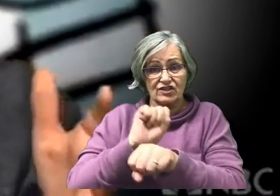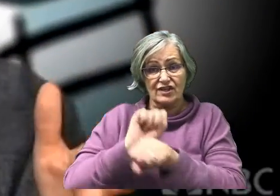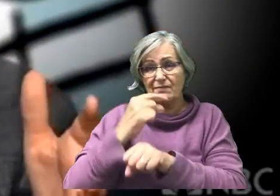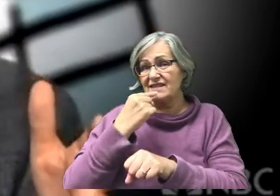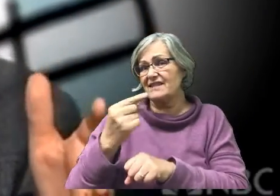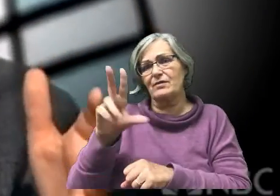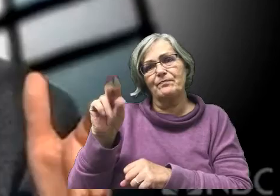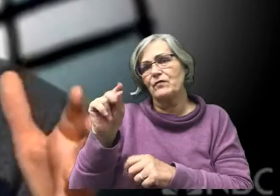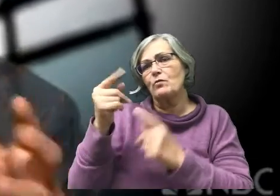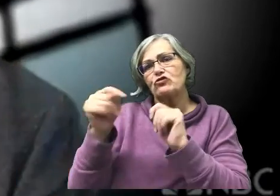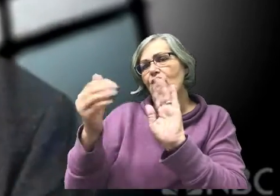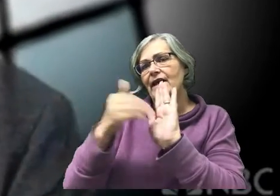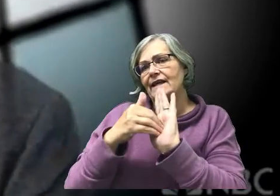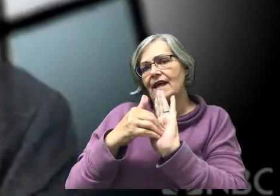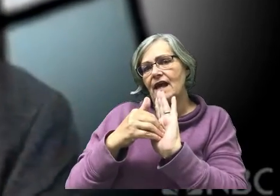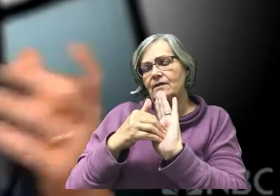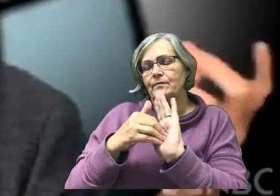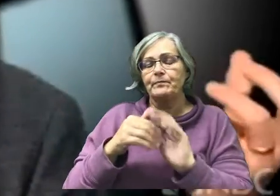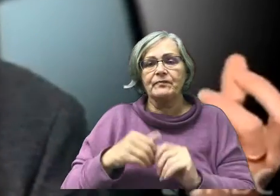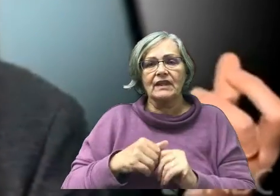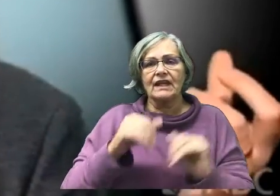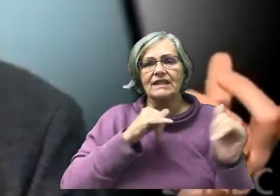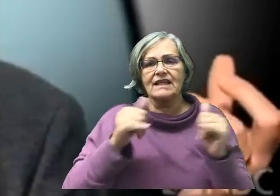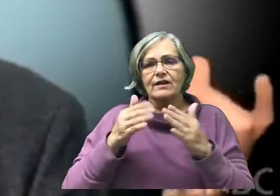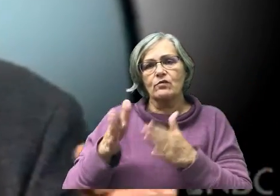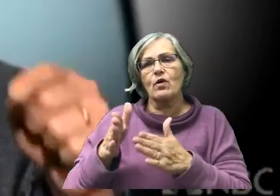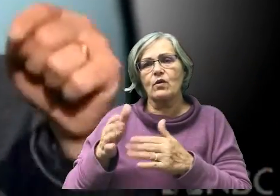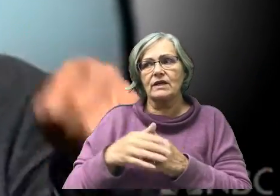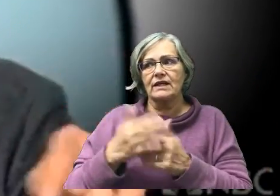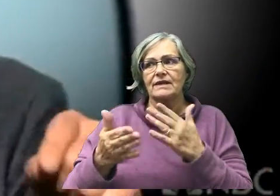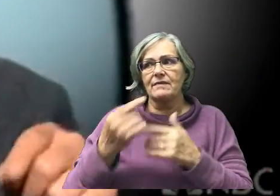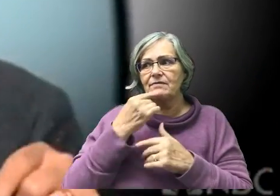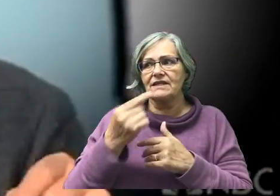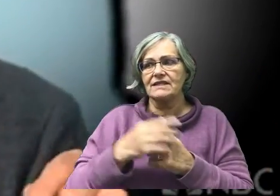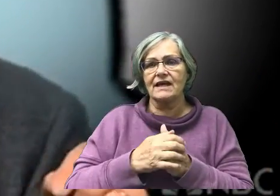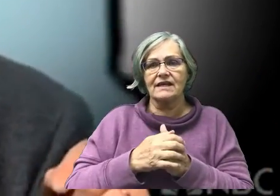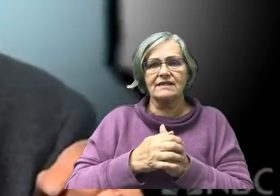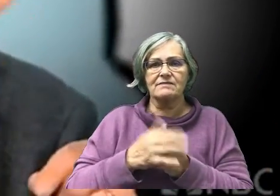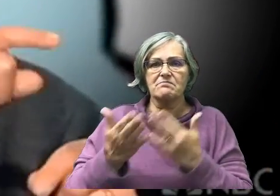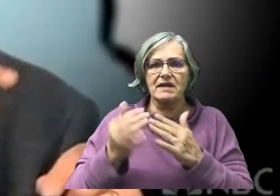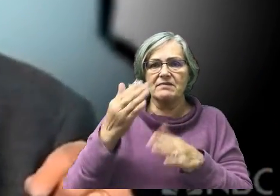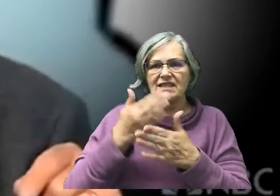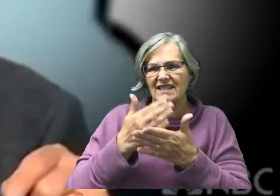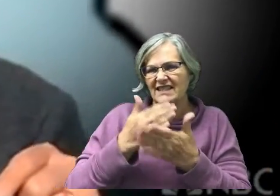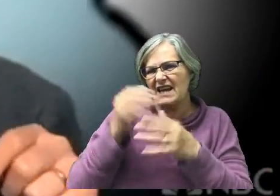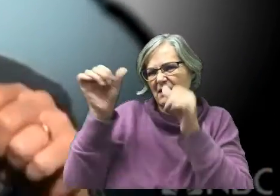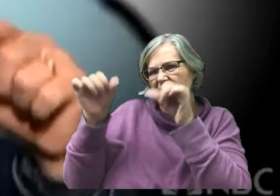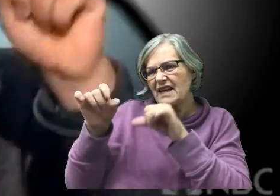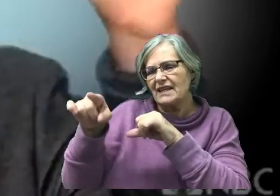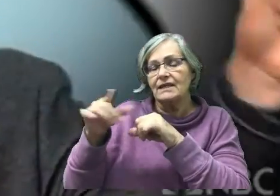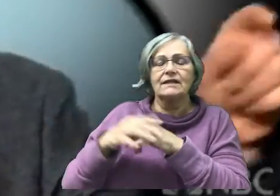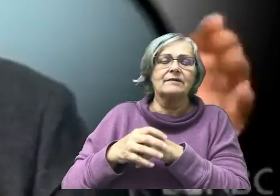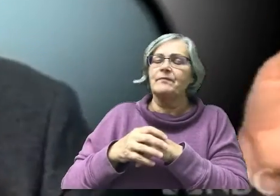then I go back, and what they do is, imagine a story is like a road. They say there's a pothole here and there isn't a stop sign